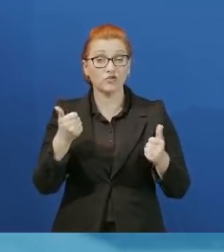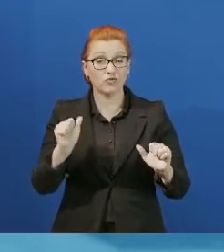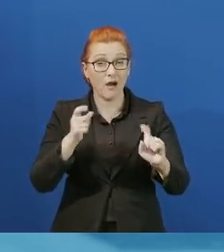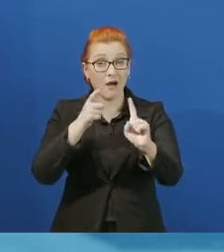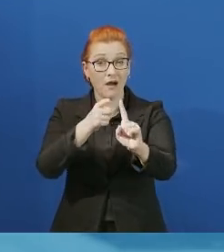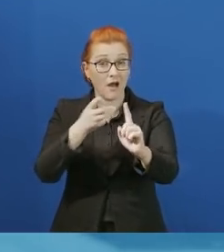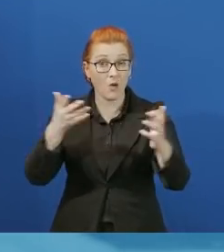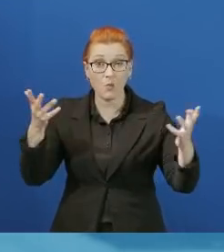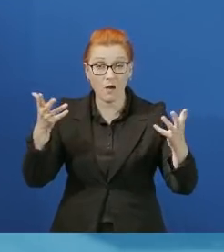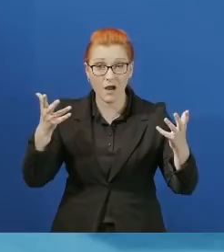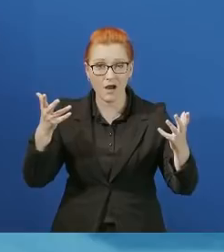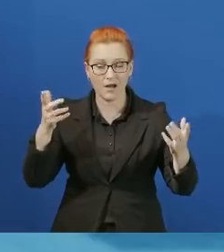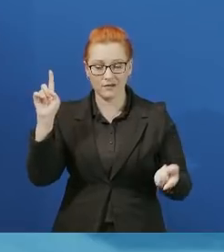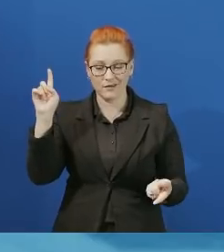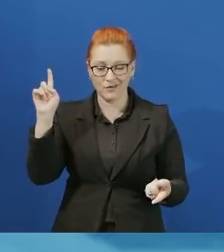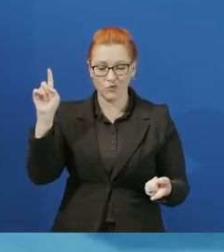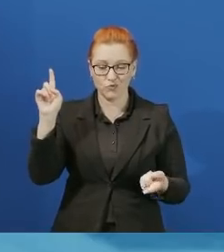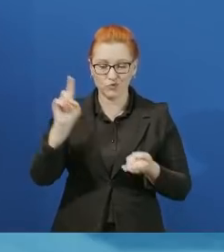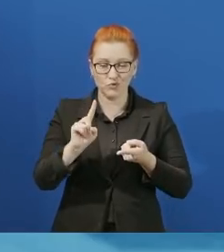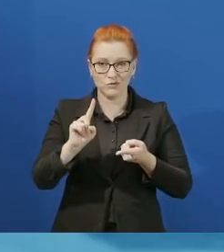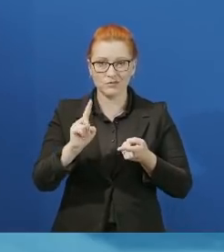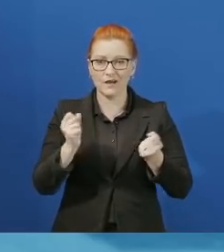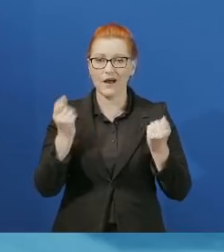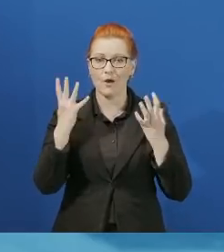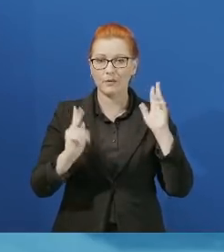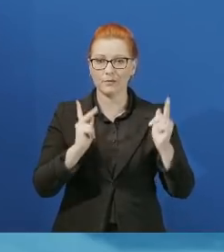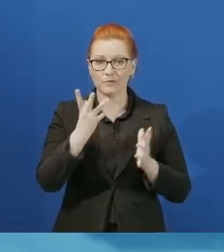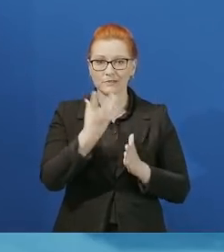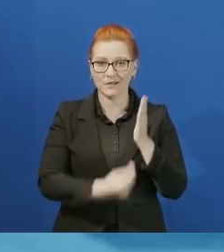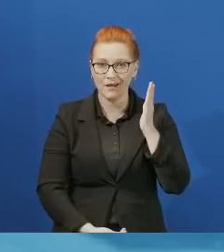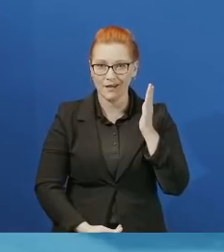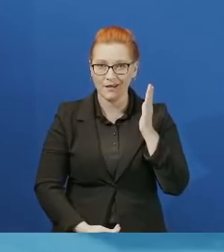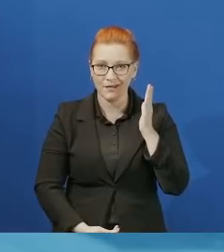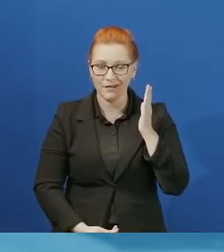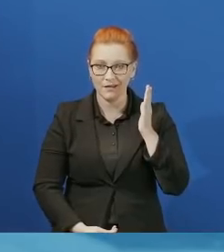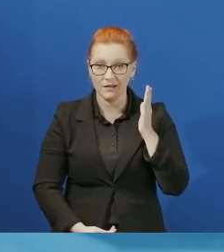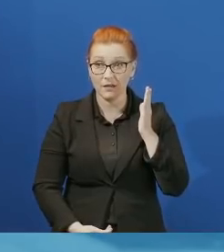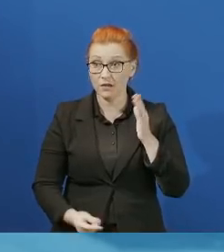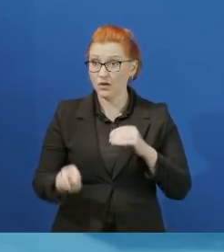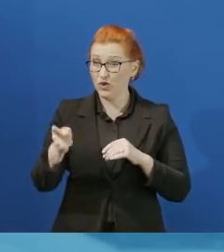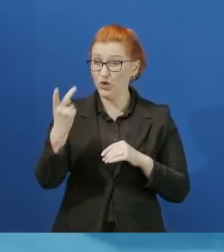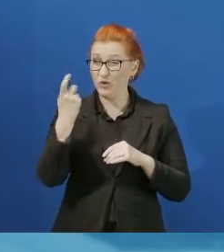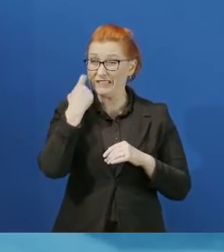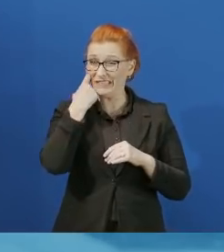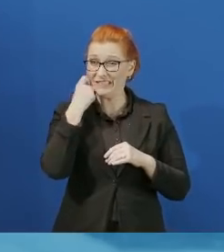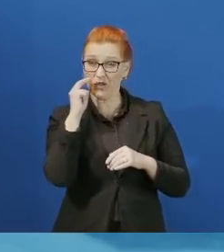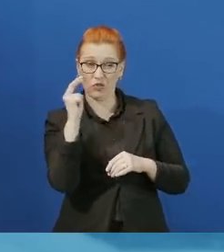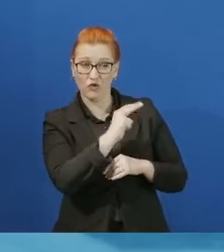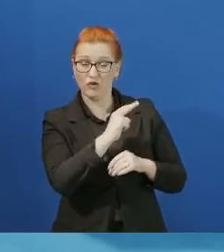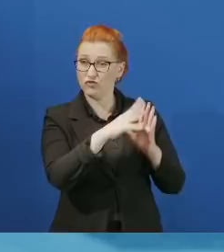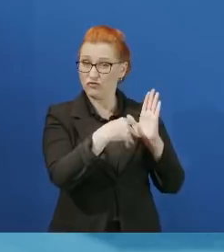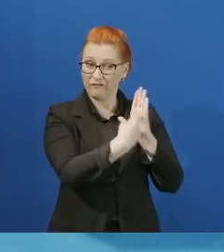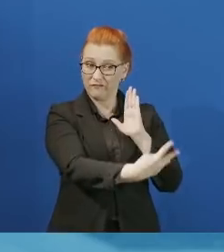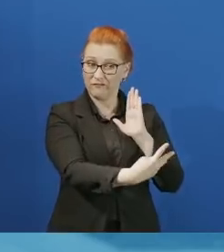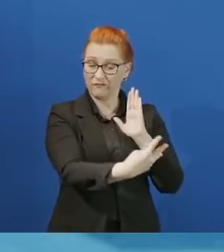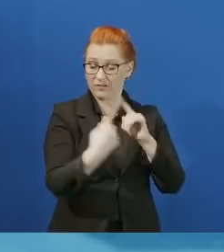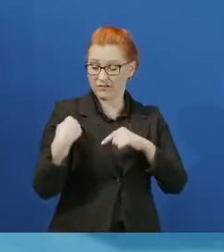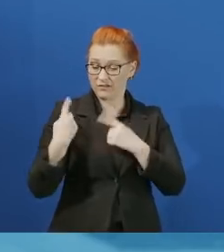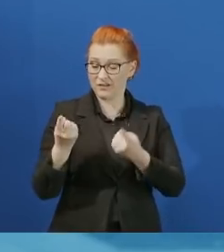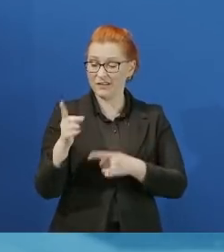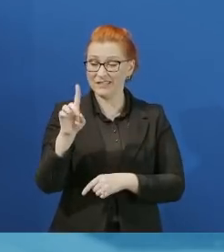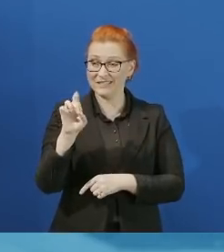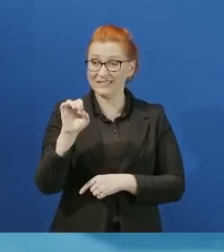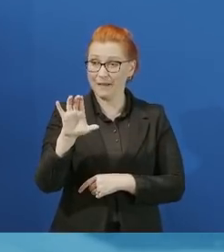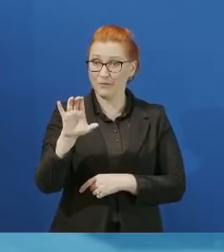all the data that we have since December 29th, 2019 in Arizona, okay?